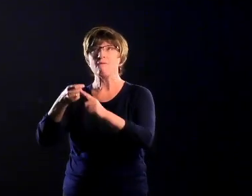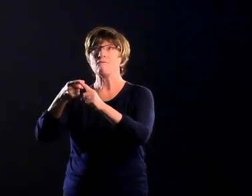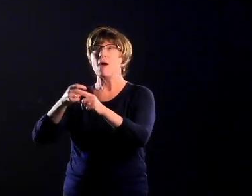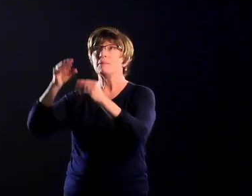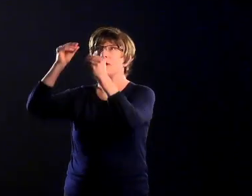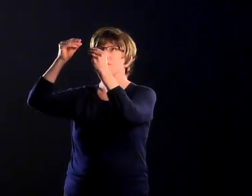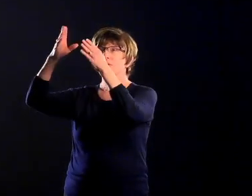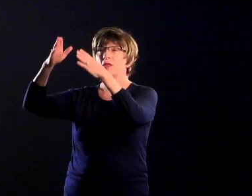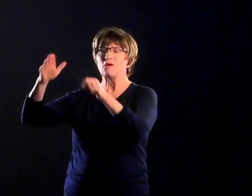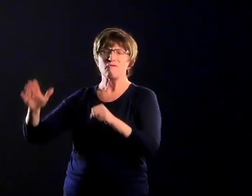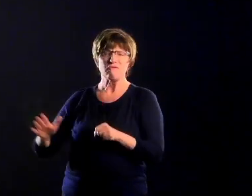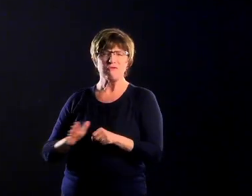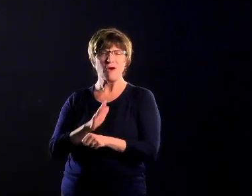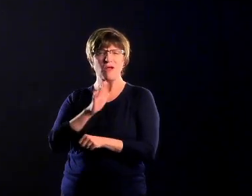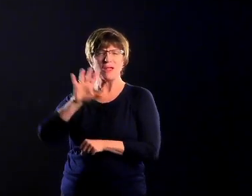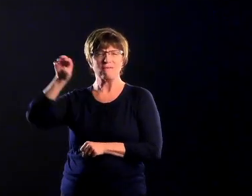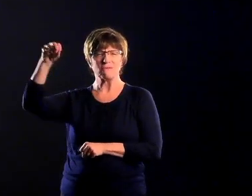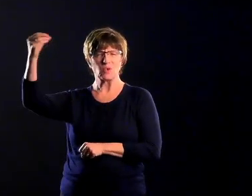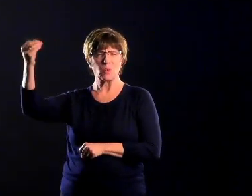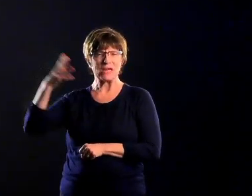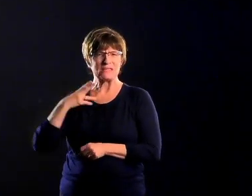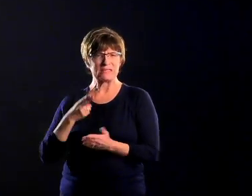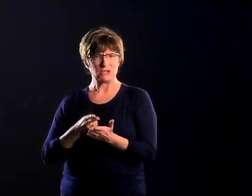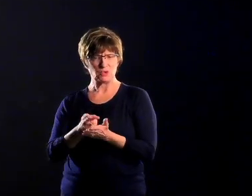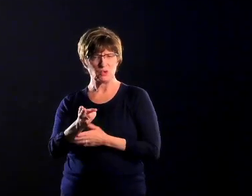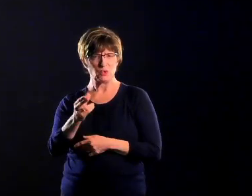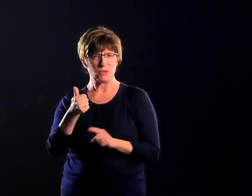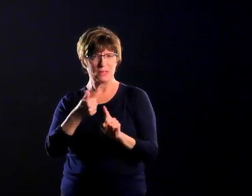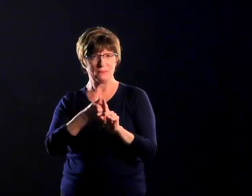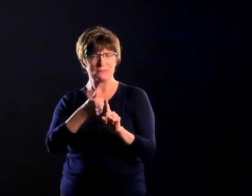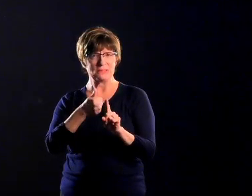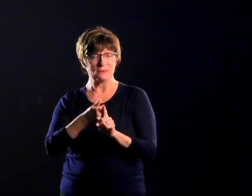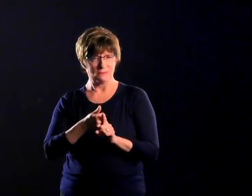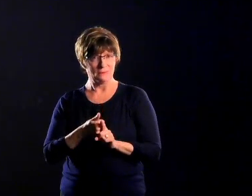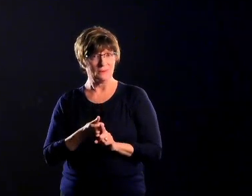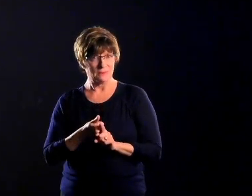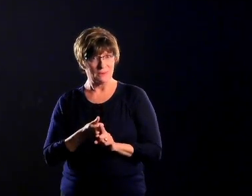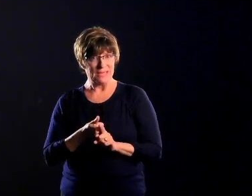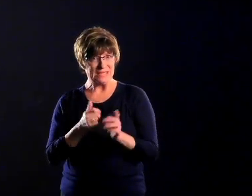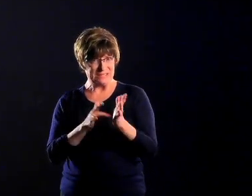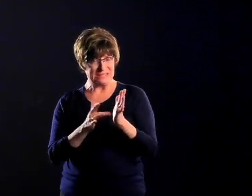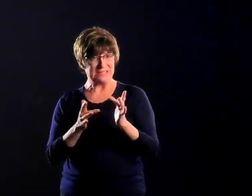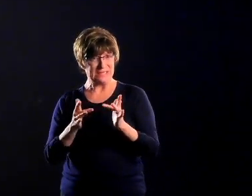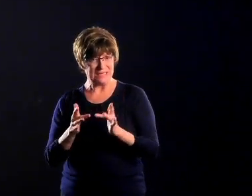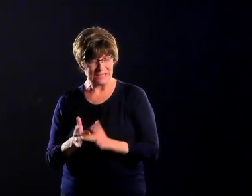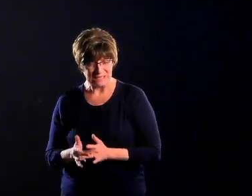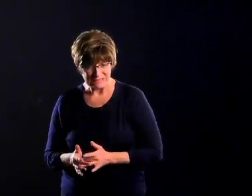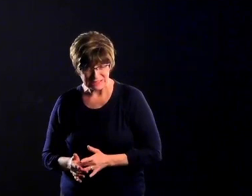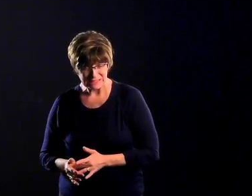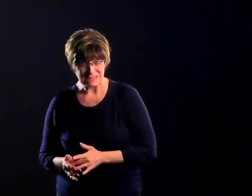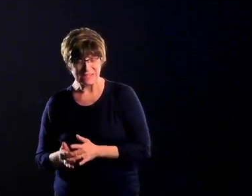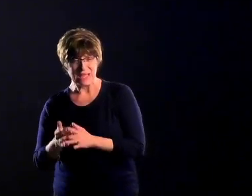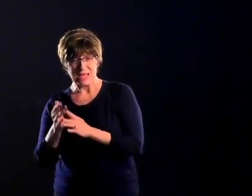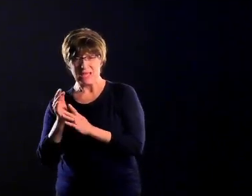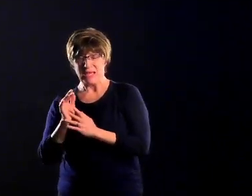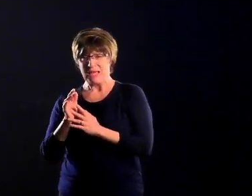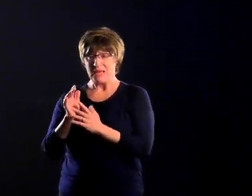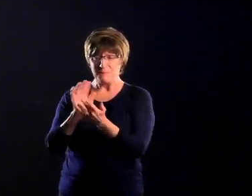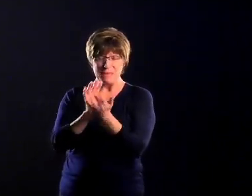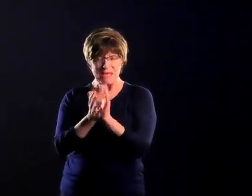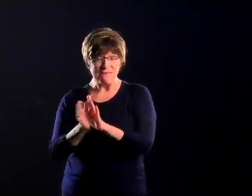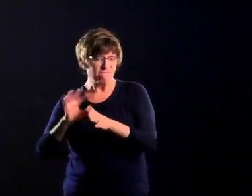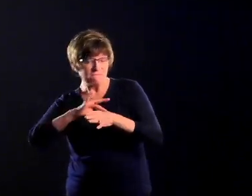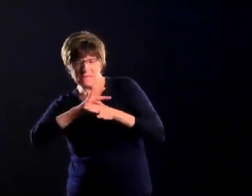grace and truth." Jesus, who is the incarnate word, we go back to